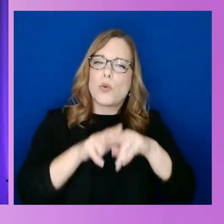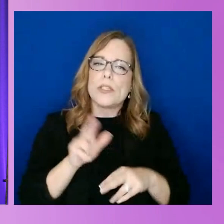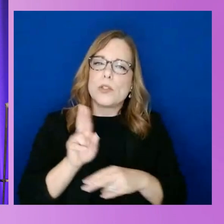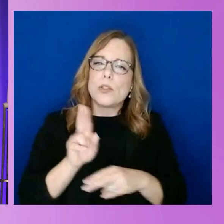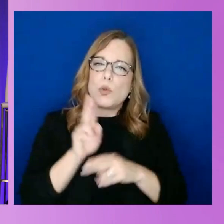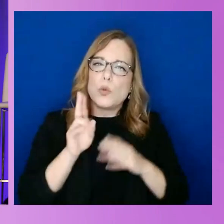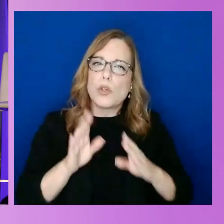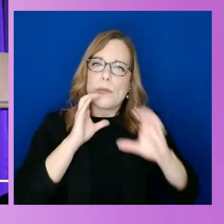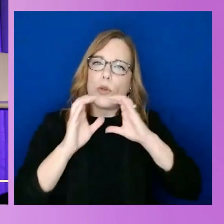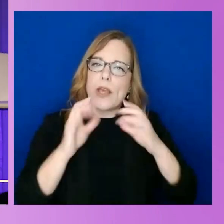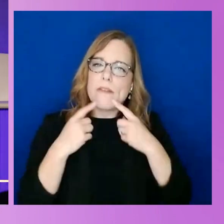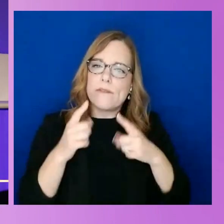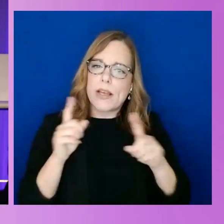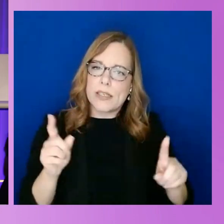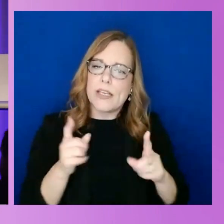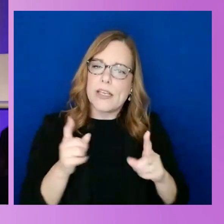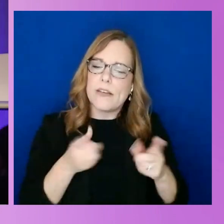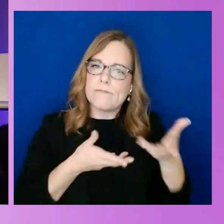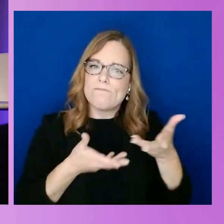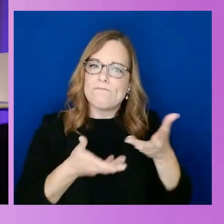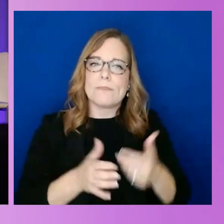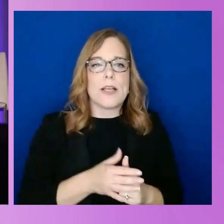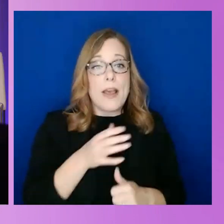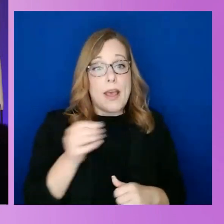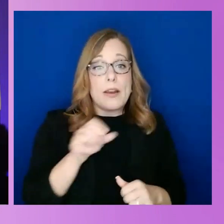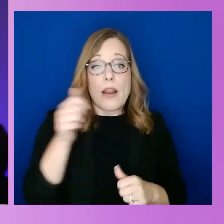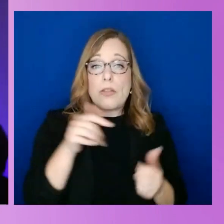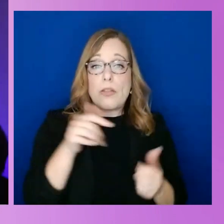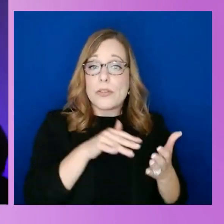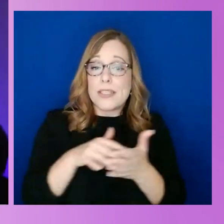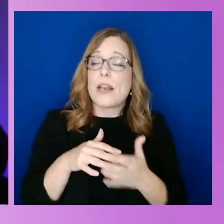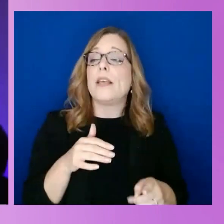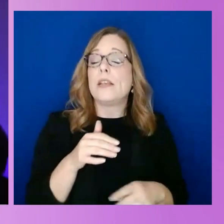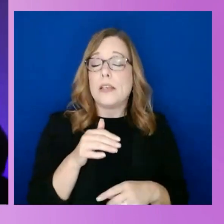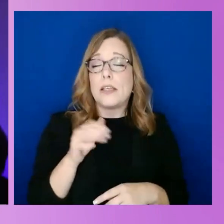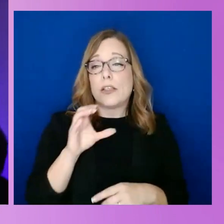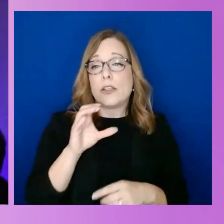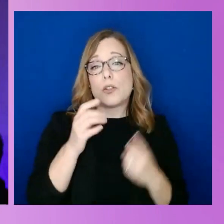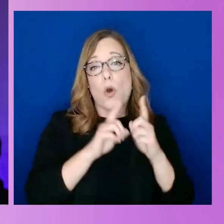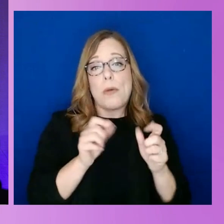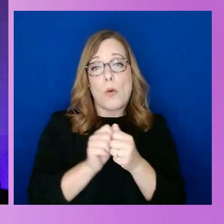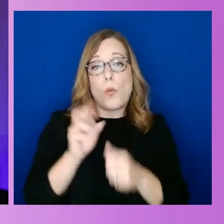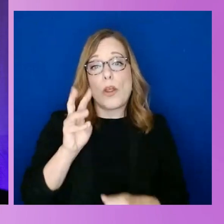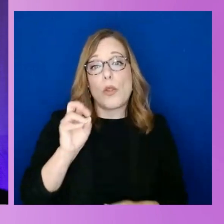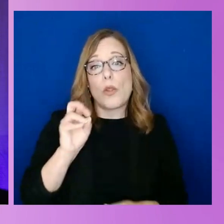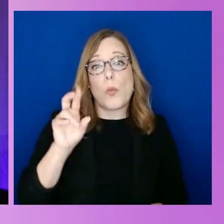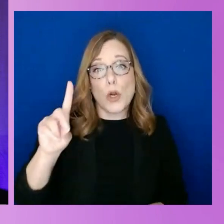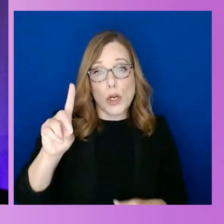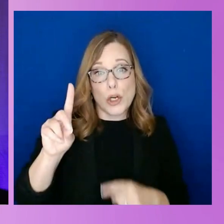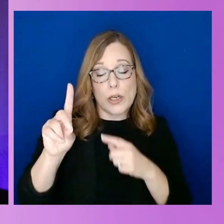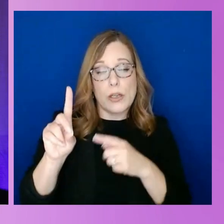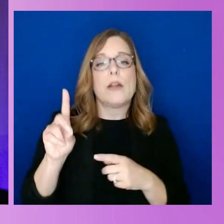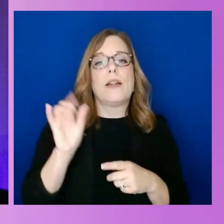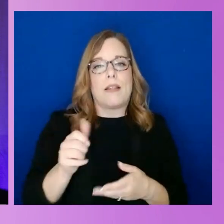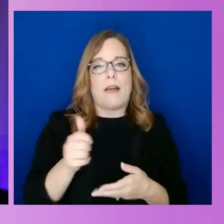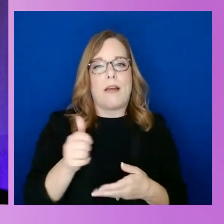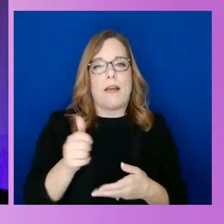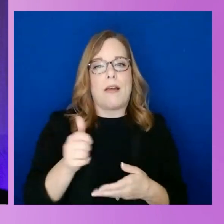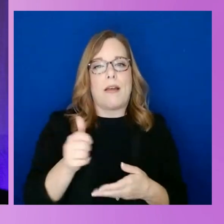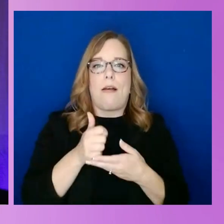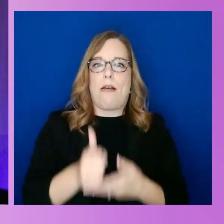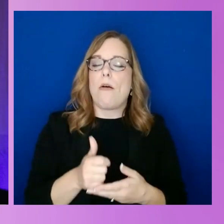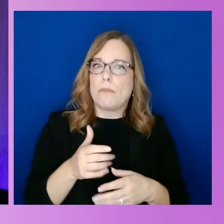did is Copilot and Word. The study showed that Copilot and Word significantly help neurodivergent individuals with organizing their